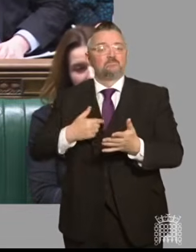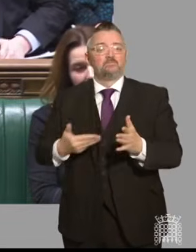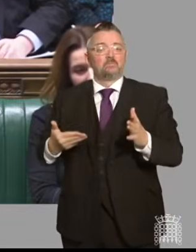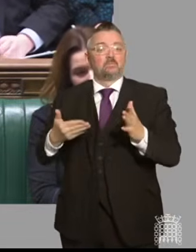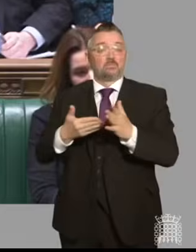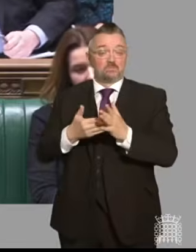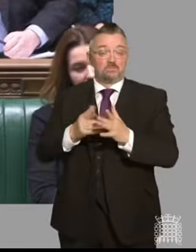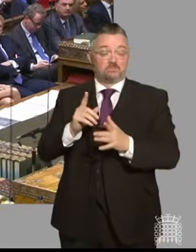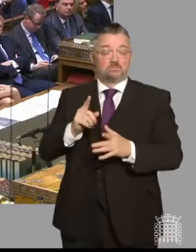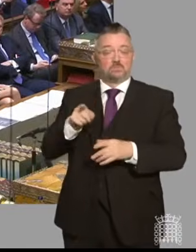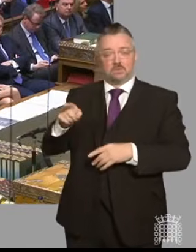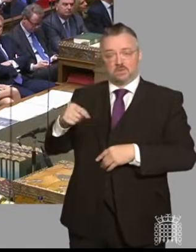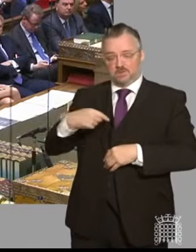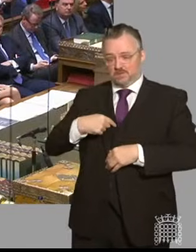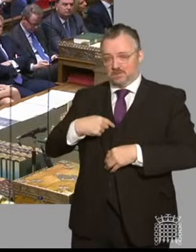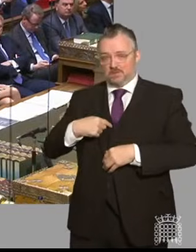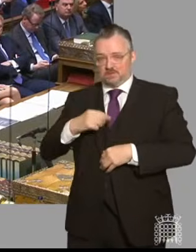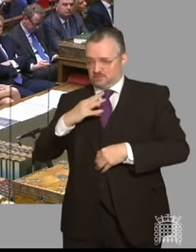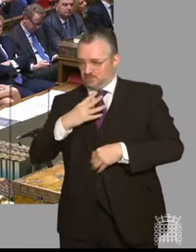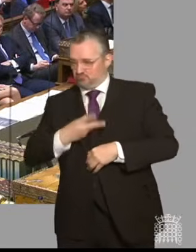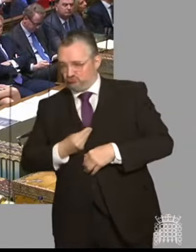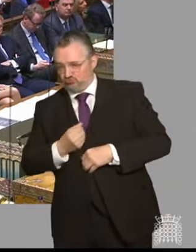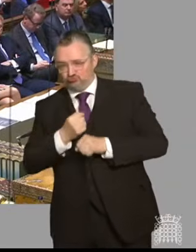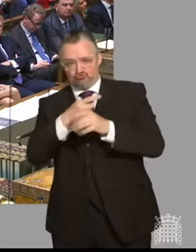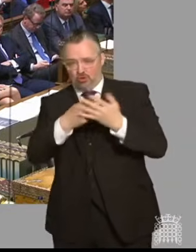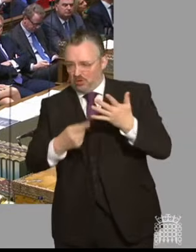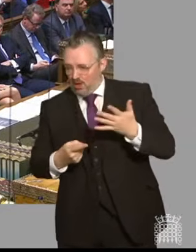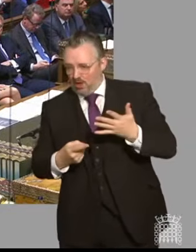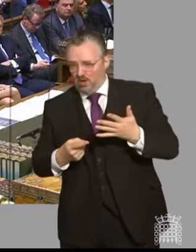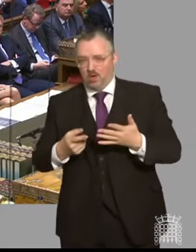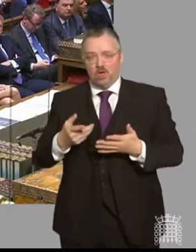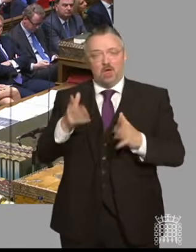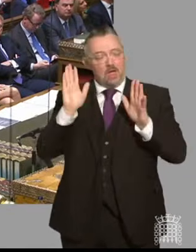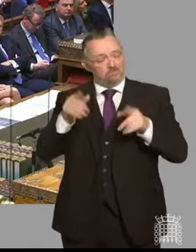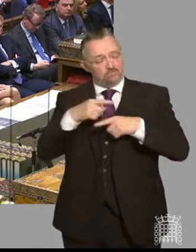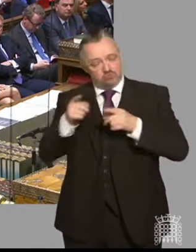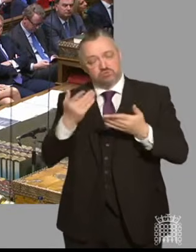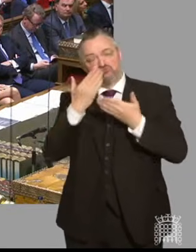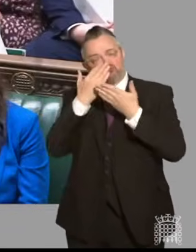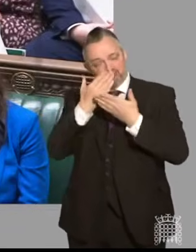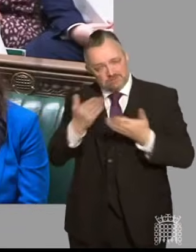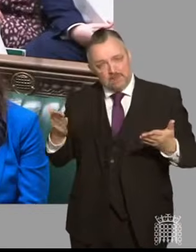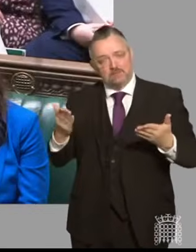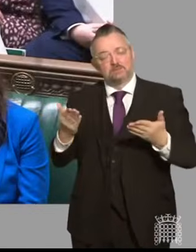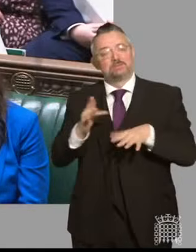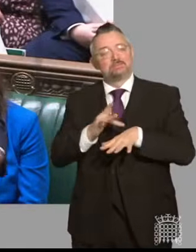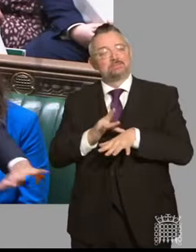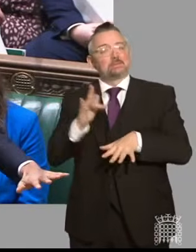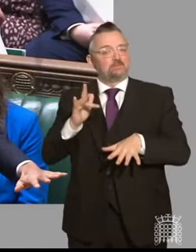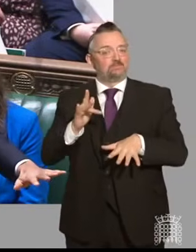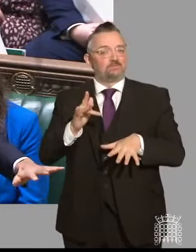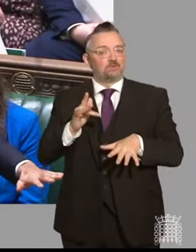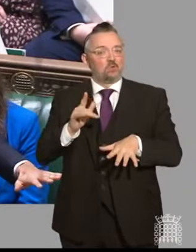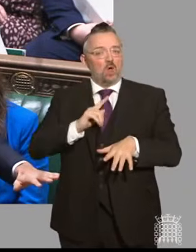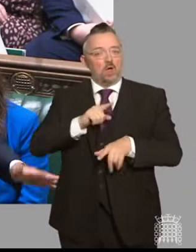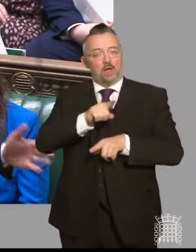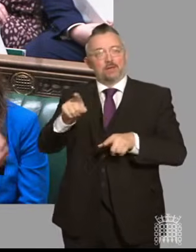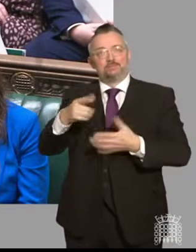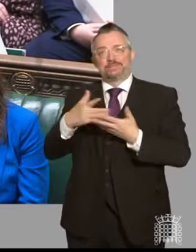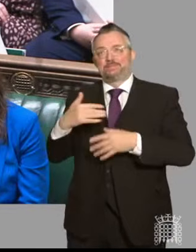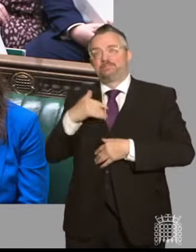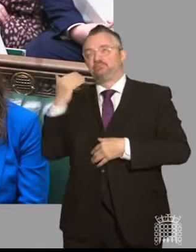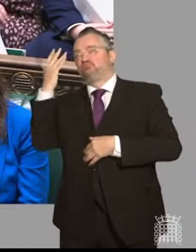with the utmost dignity and compassion and sensitivity as they consider those questions. But it is completely